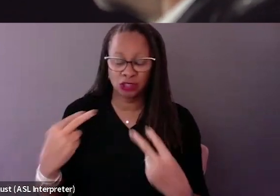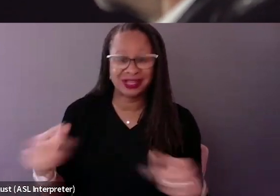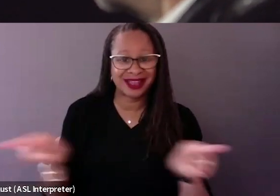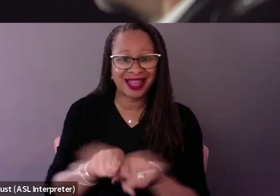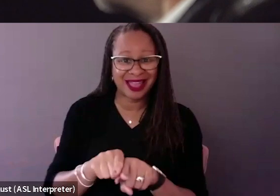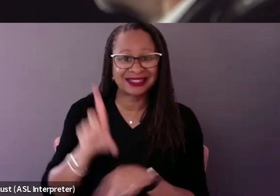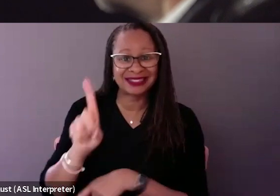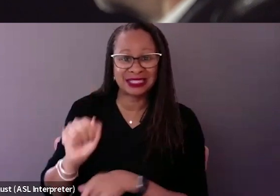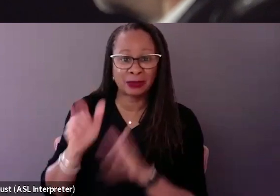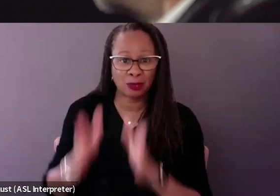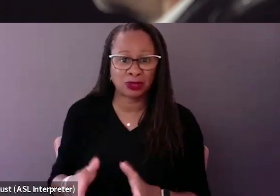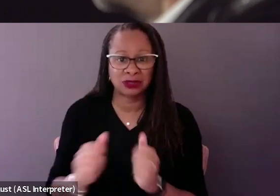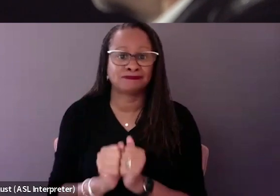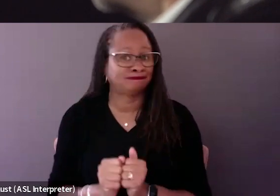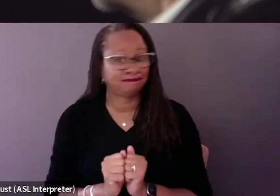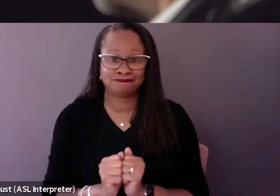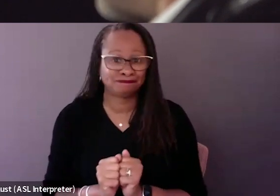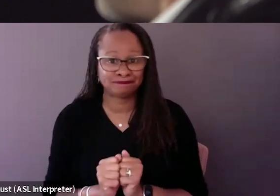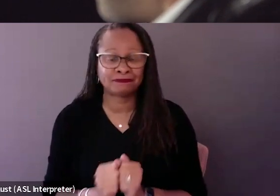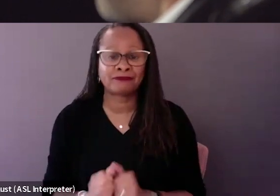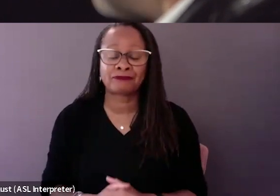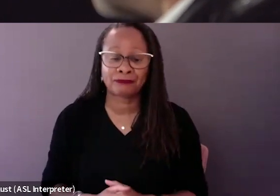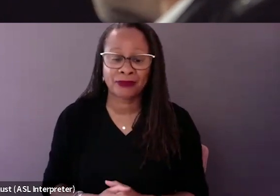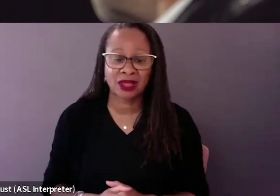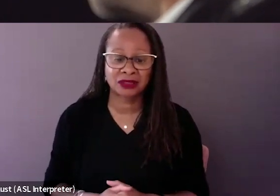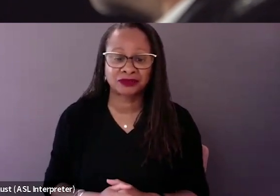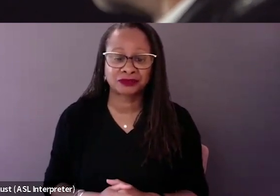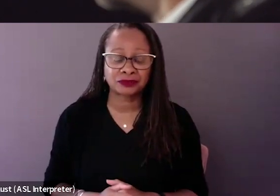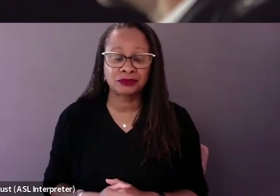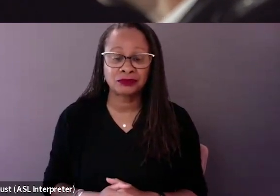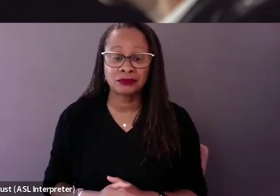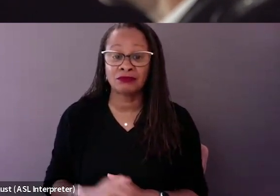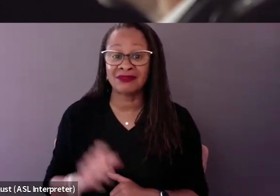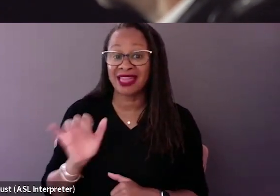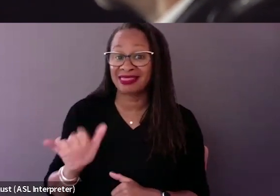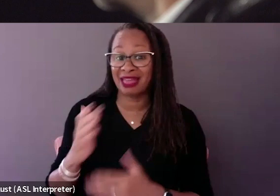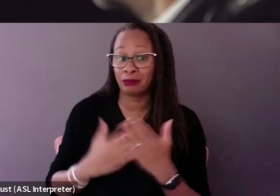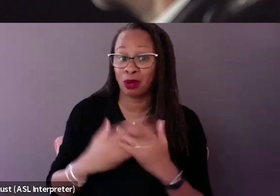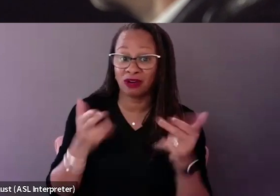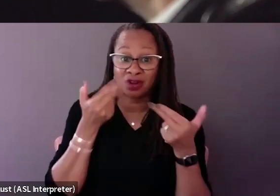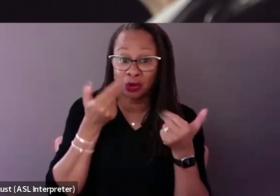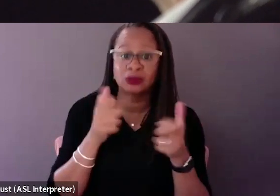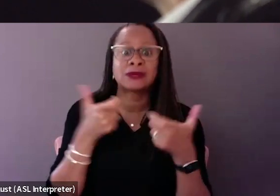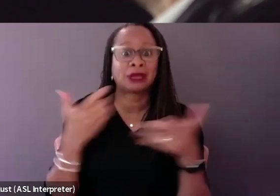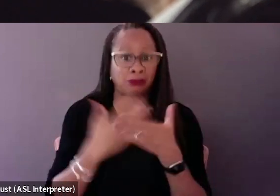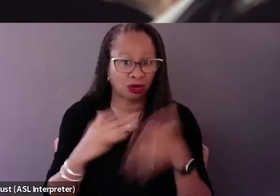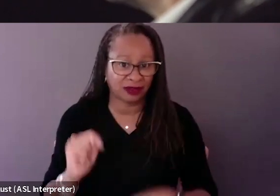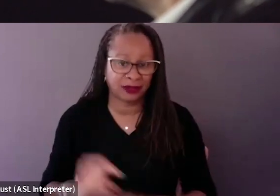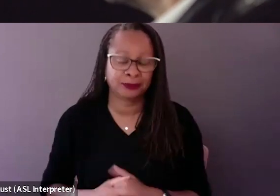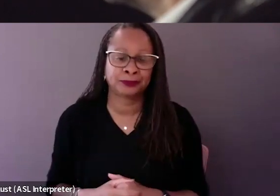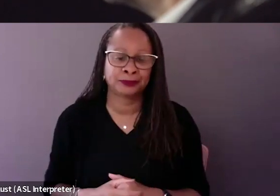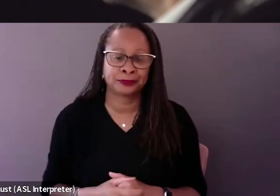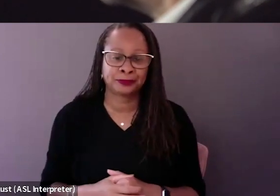as this person with a disability, and that the component of humor was a very big part of it. And